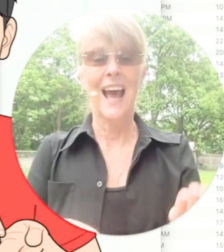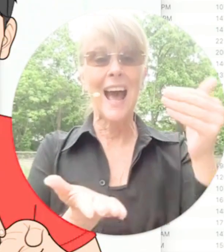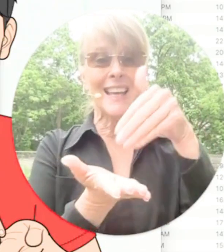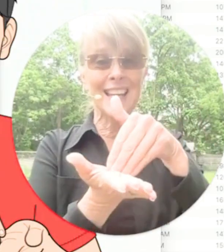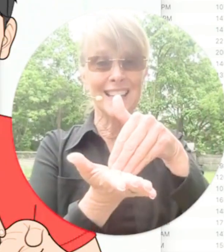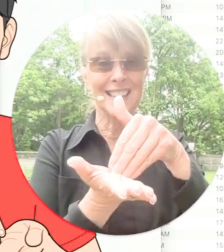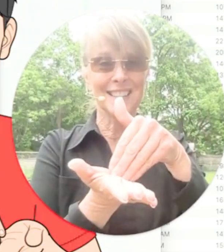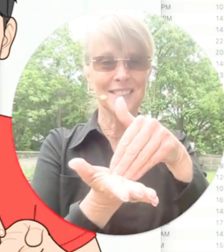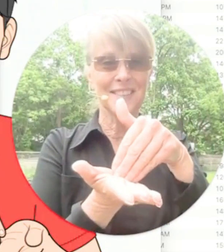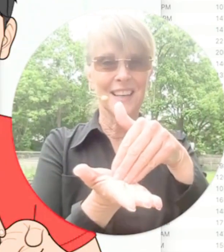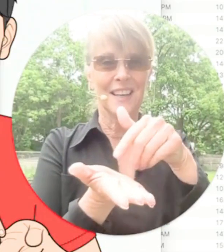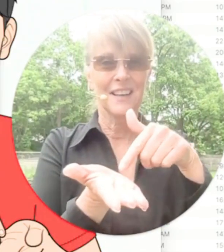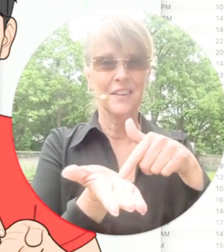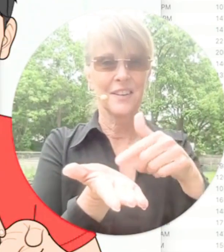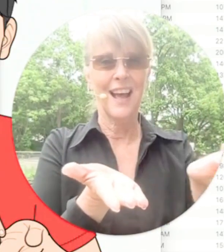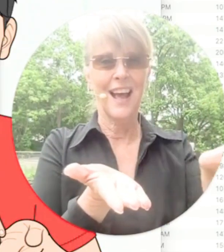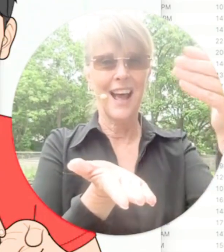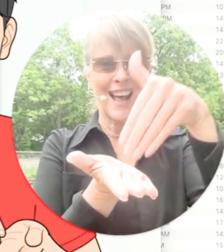Again.